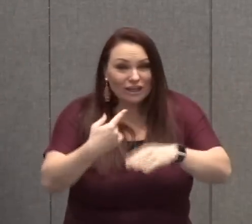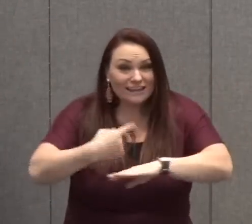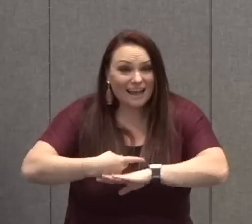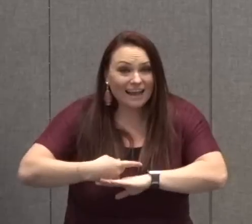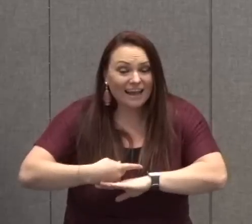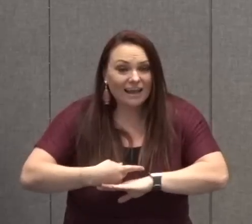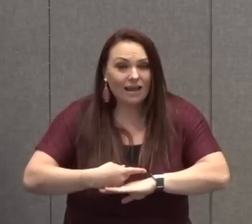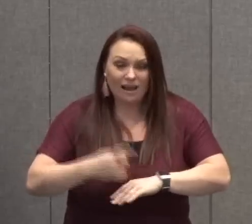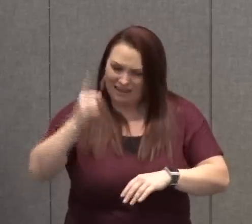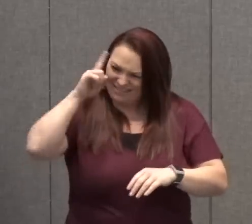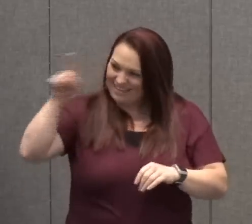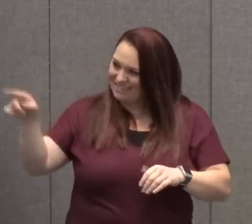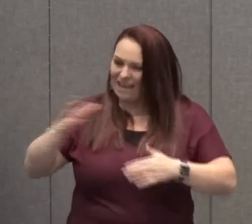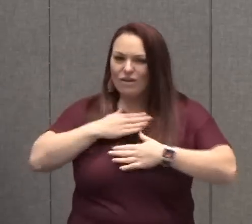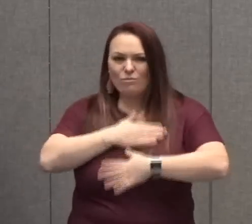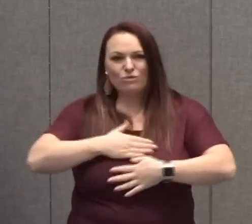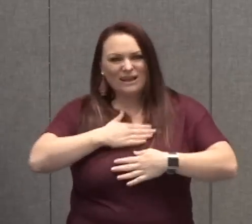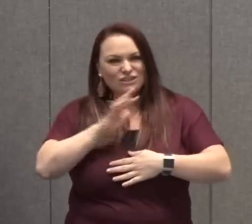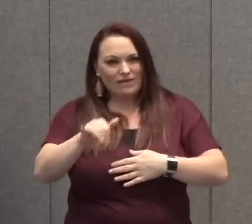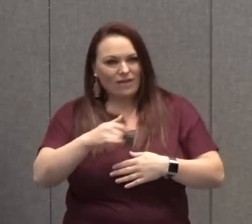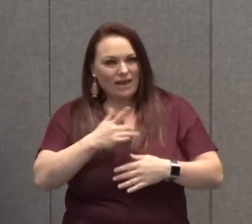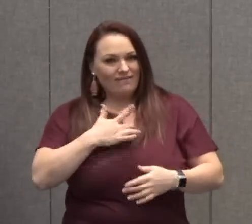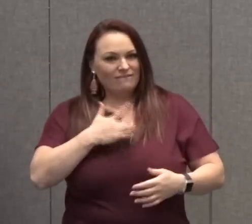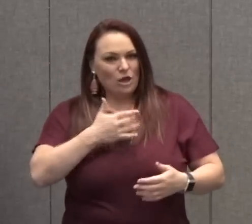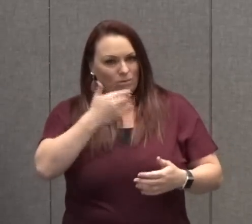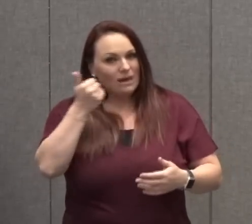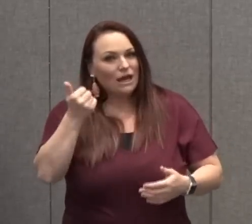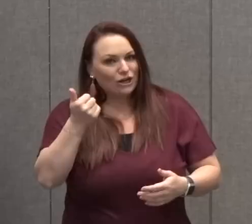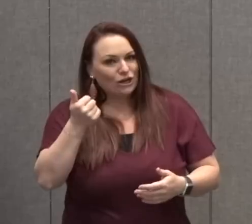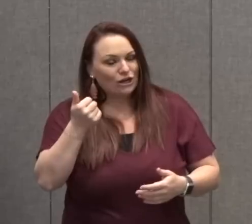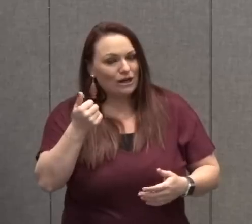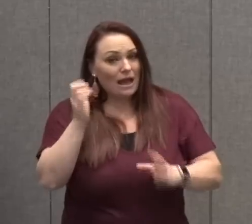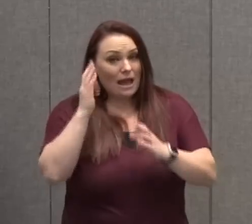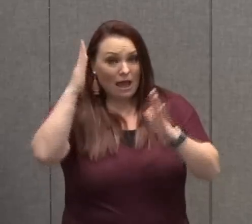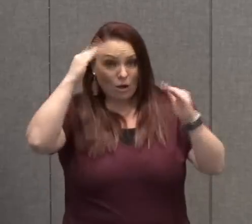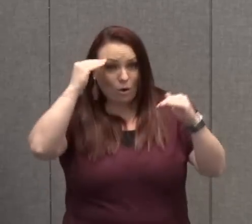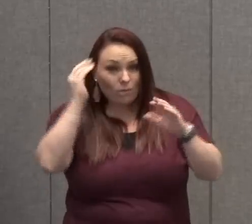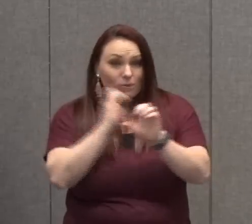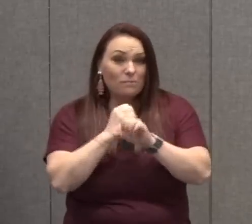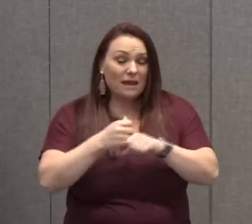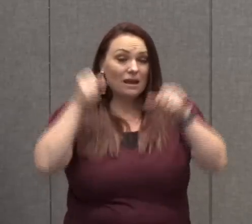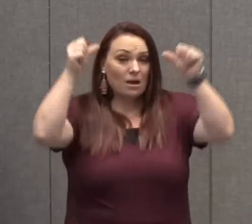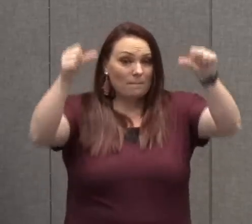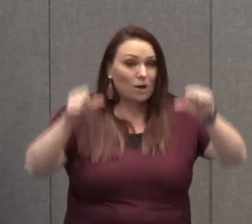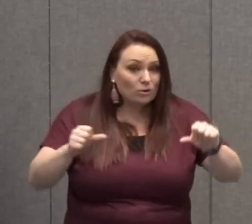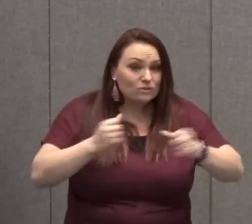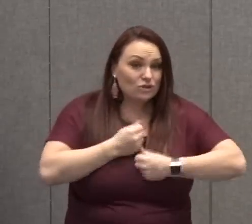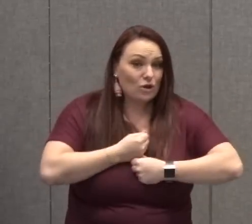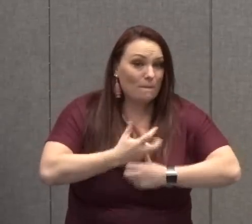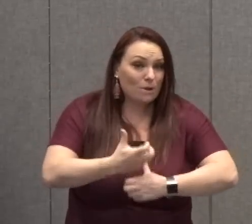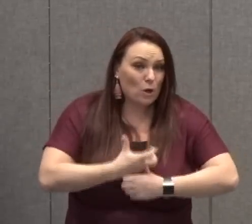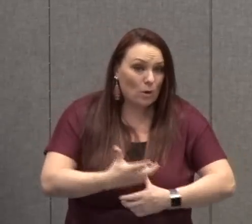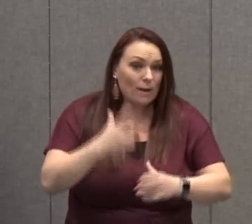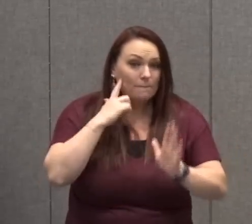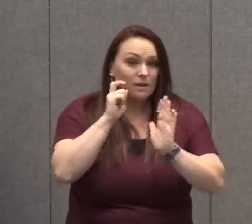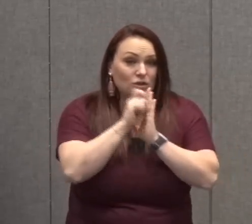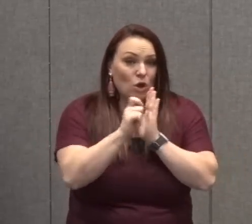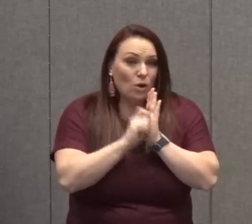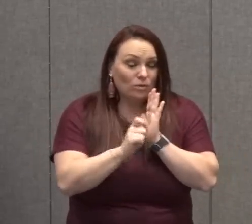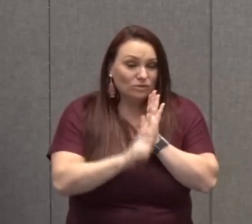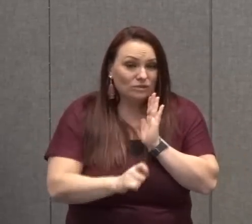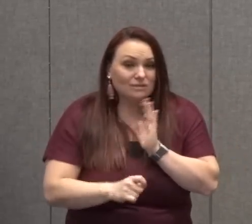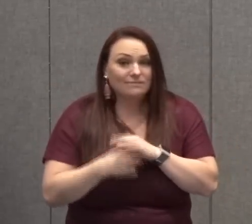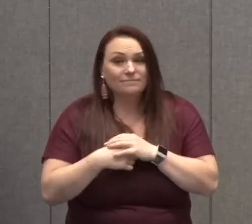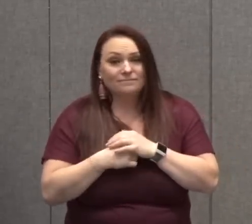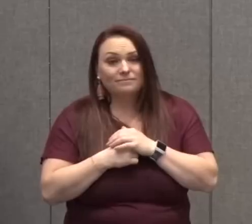I think they appreciate that and it makes them feel better. So I hope you made your posters or your poems or your notes and you tape them outside or in a window.